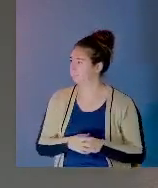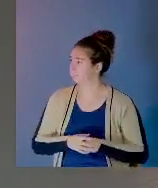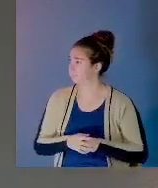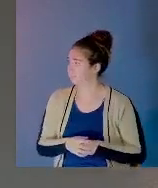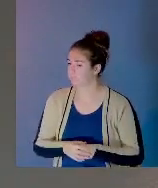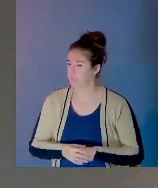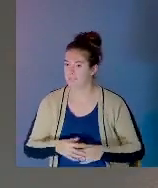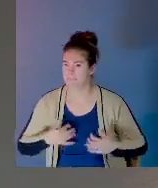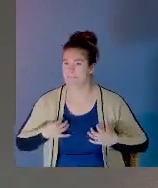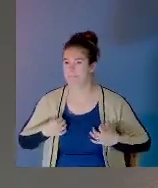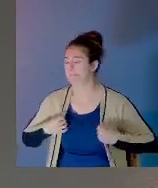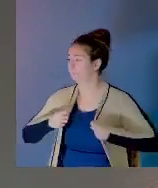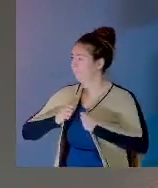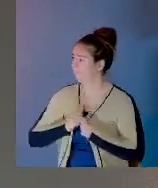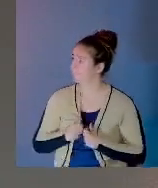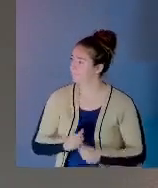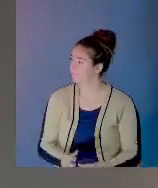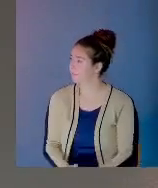That's awesome.